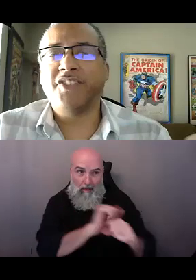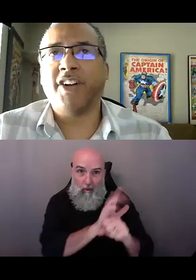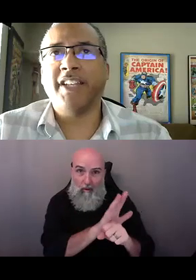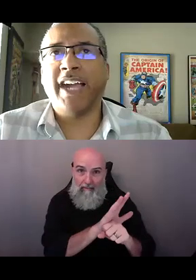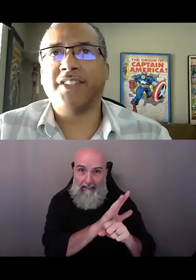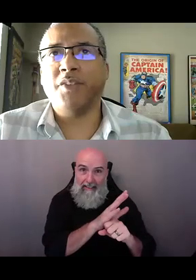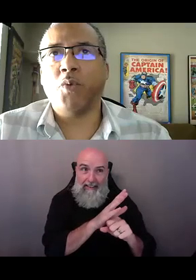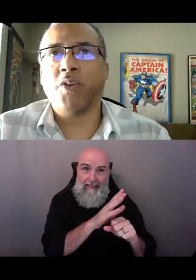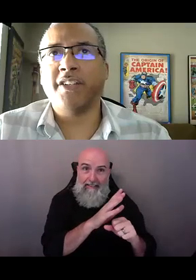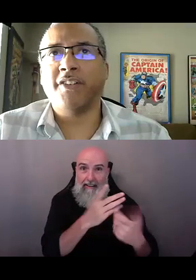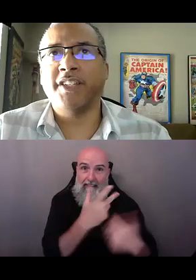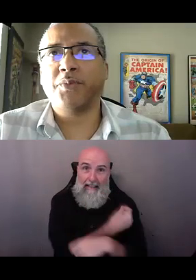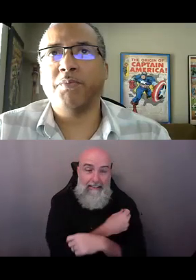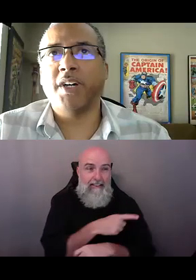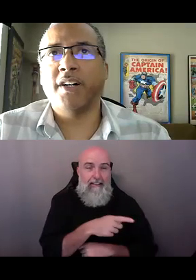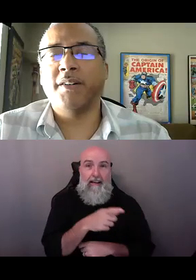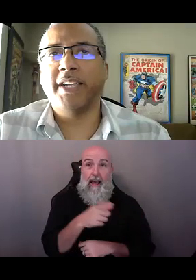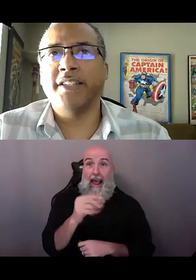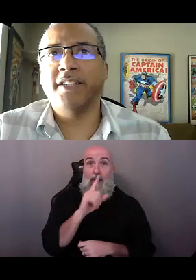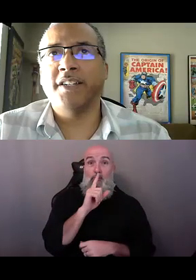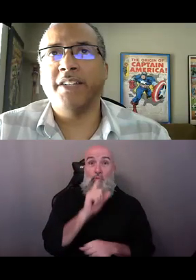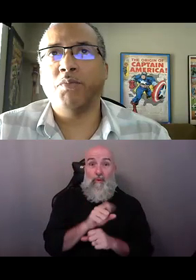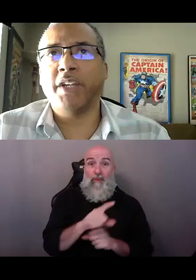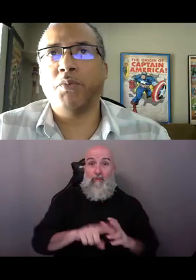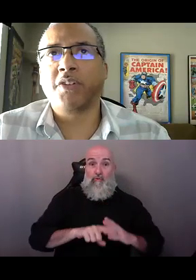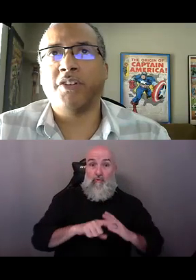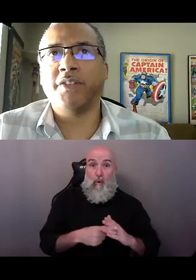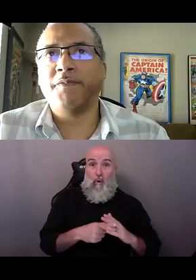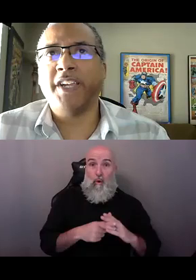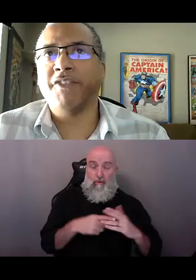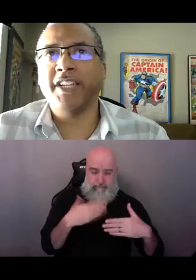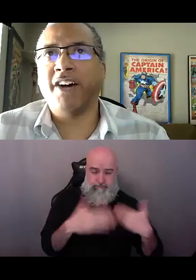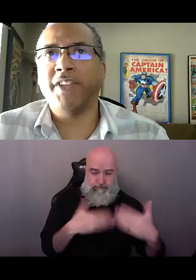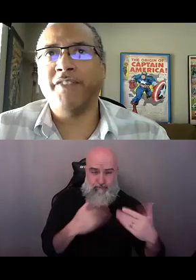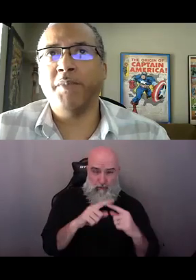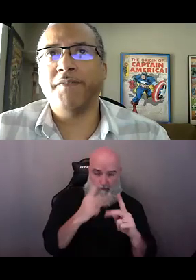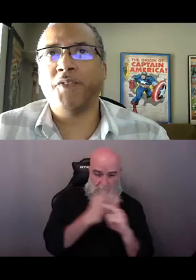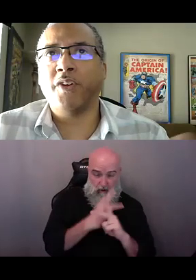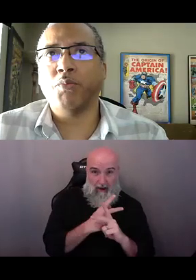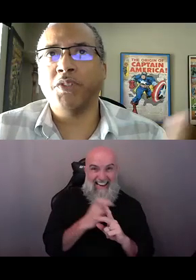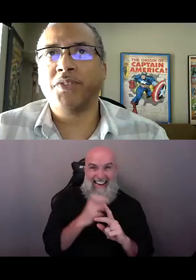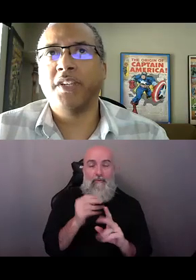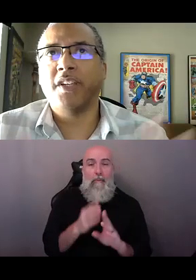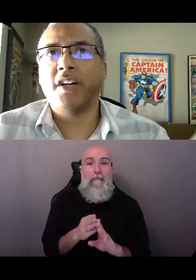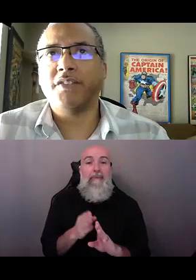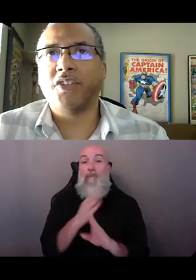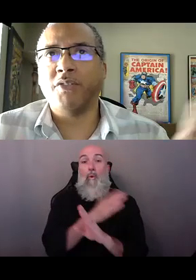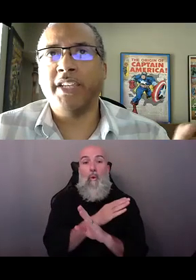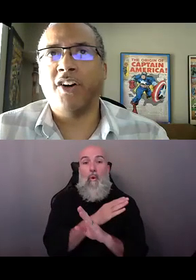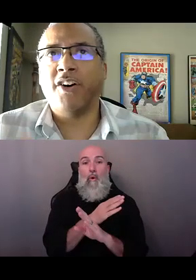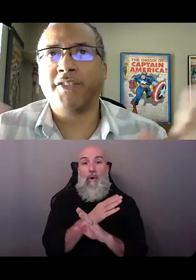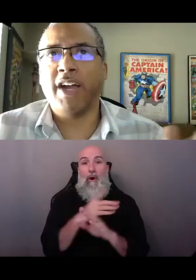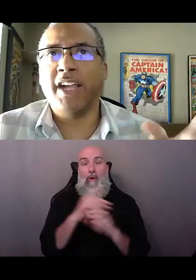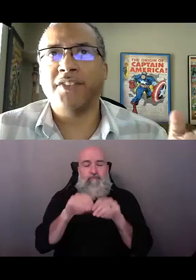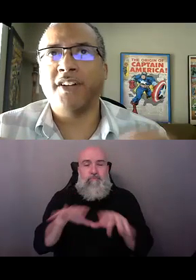they started actually working on this and worked on figuring it out even before it was